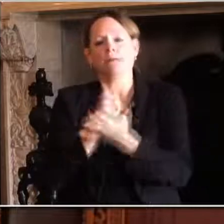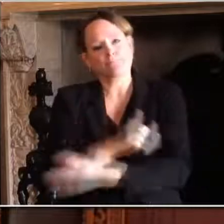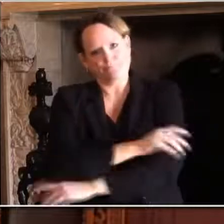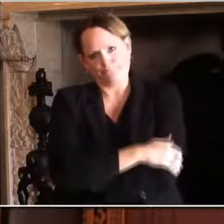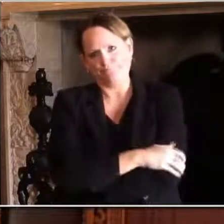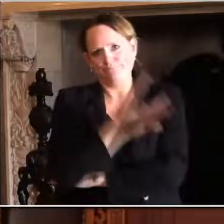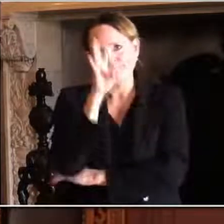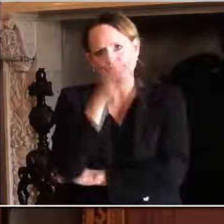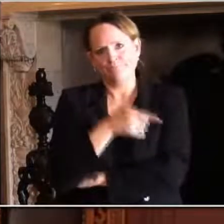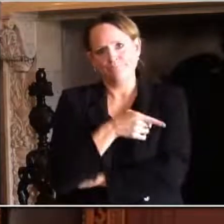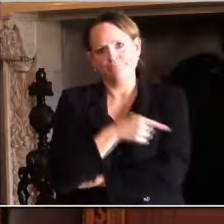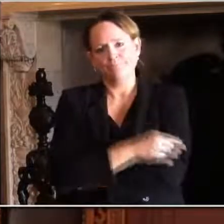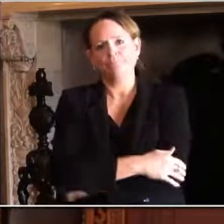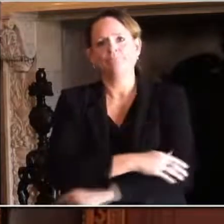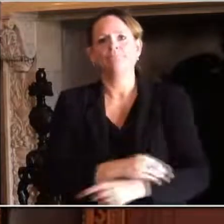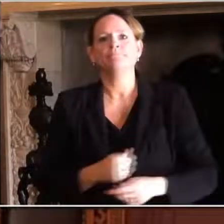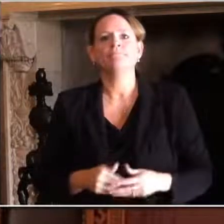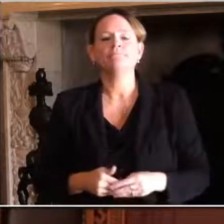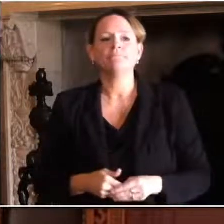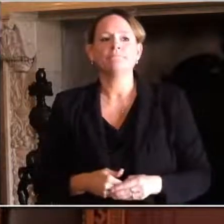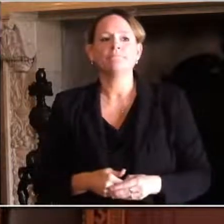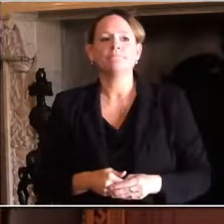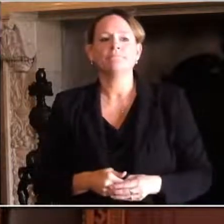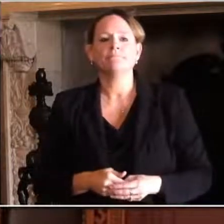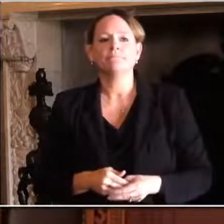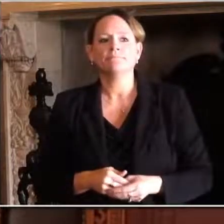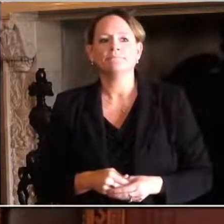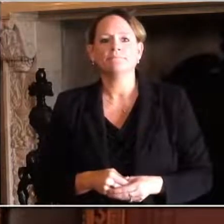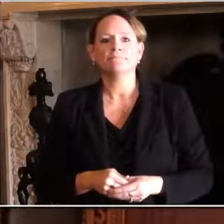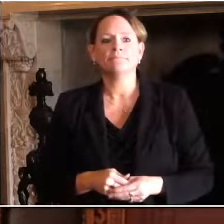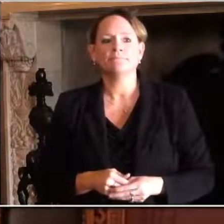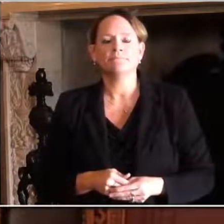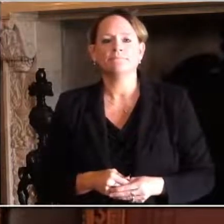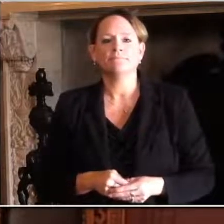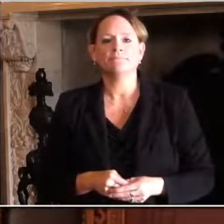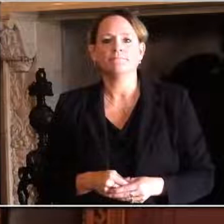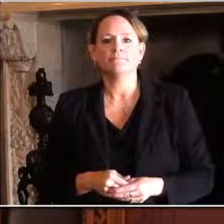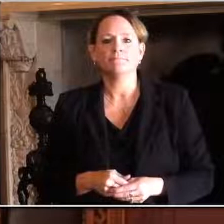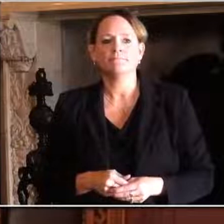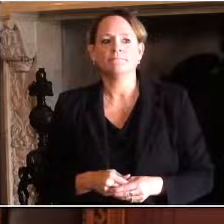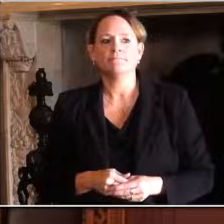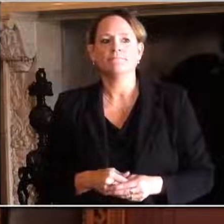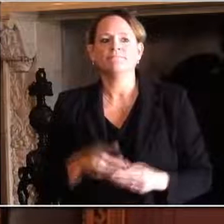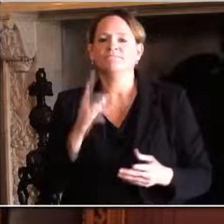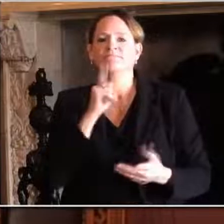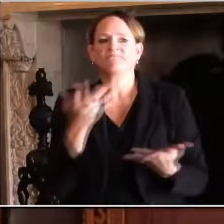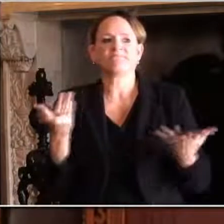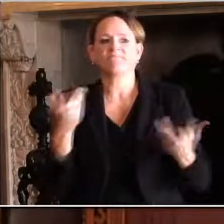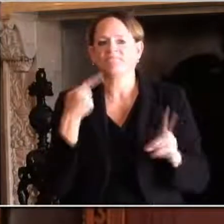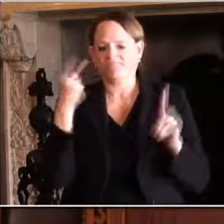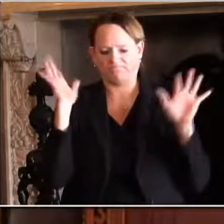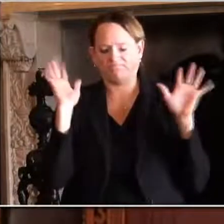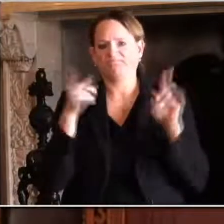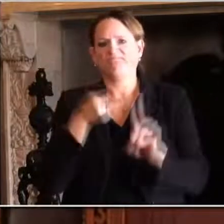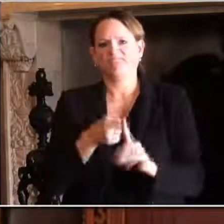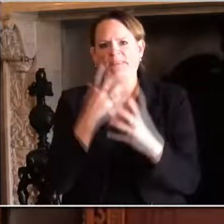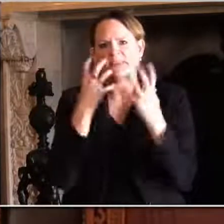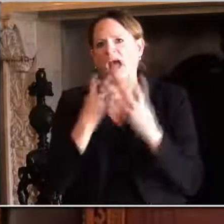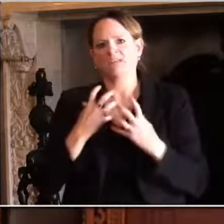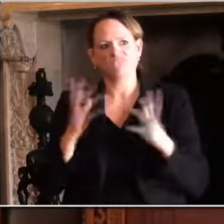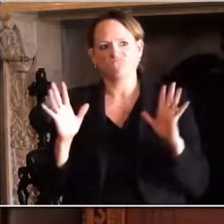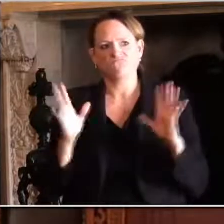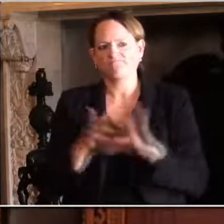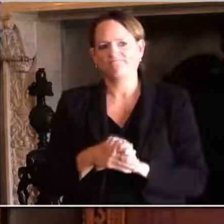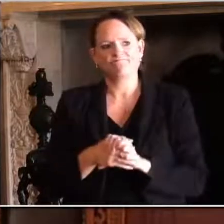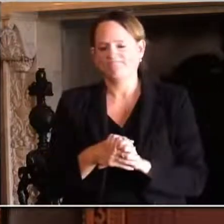do away with his order. I think that's a sad commentary for all of